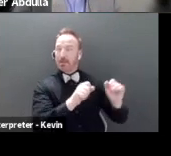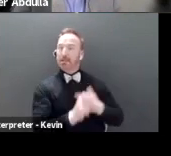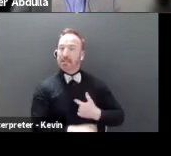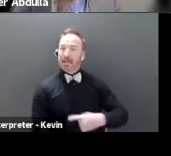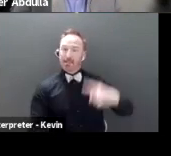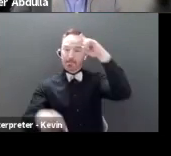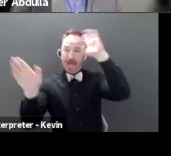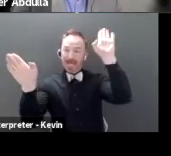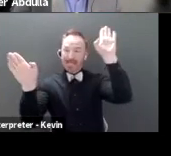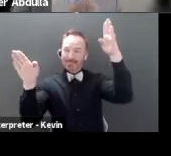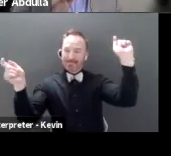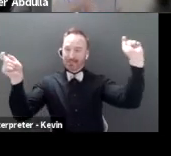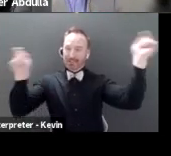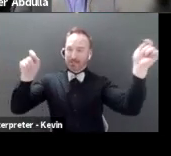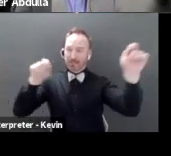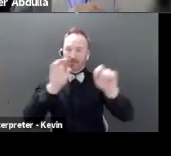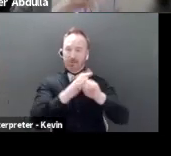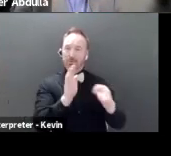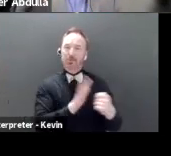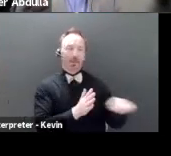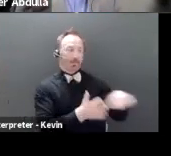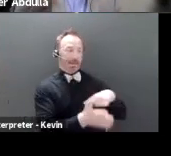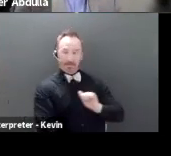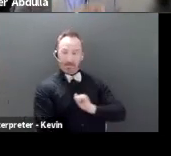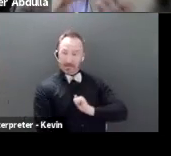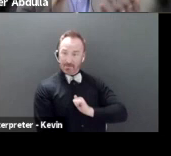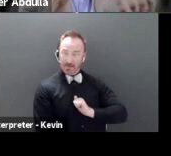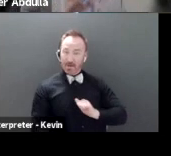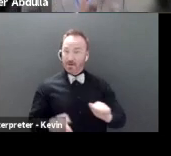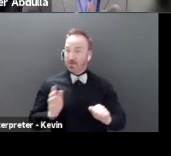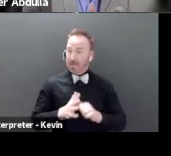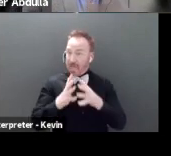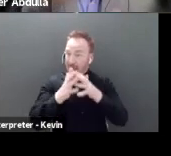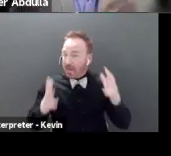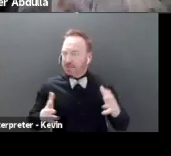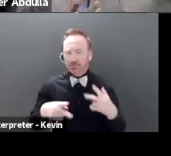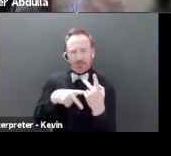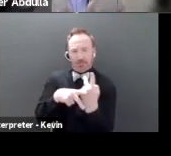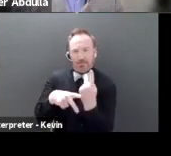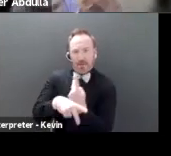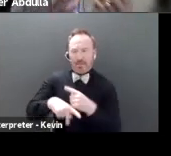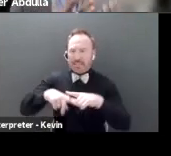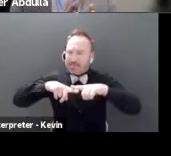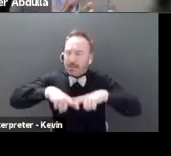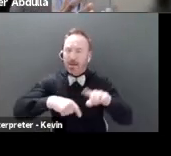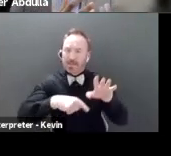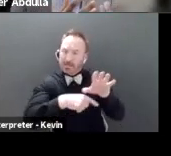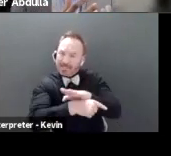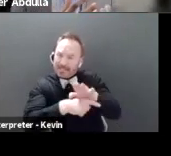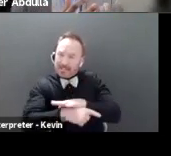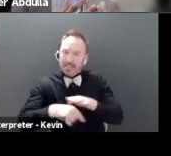pay yourself as soon as you can. How much to be determined based on the push and pull of the business and your